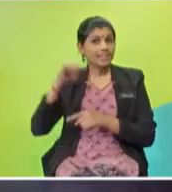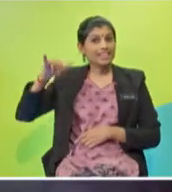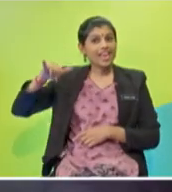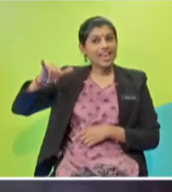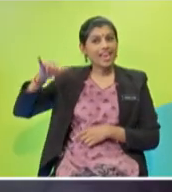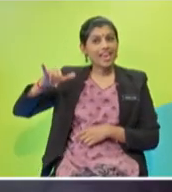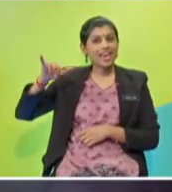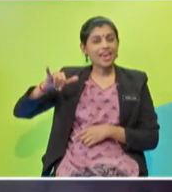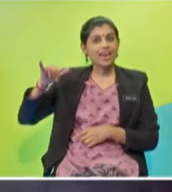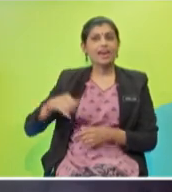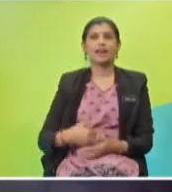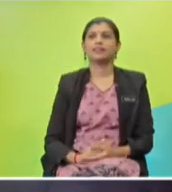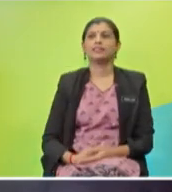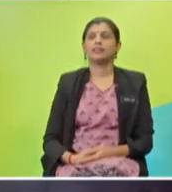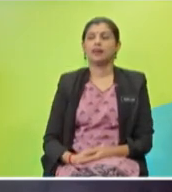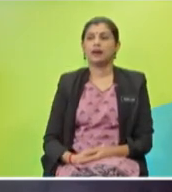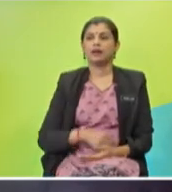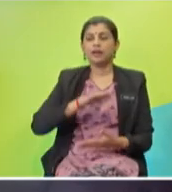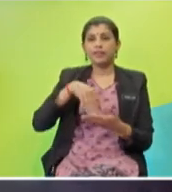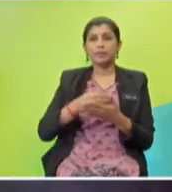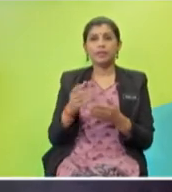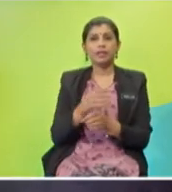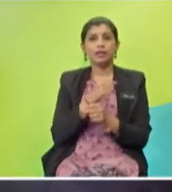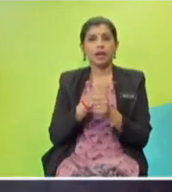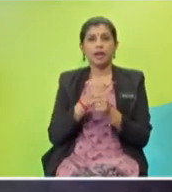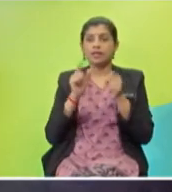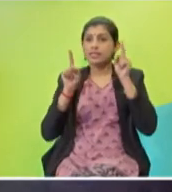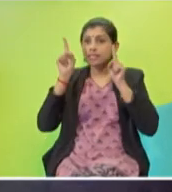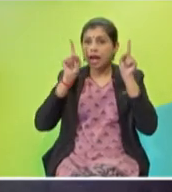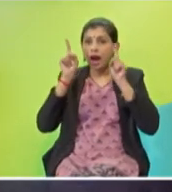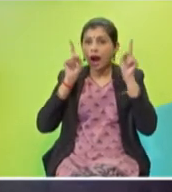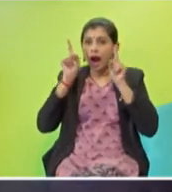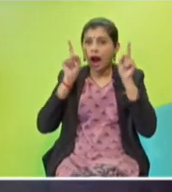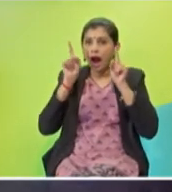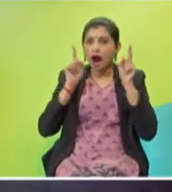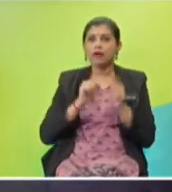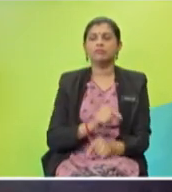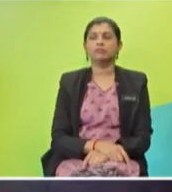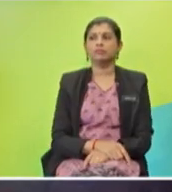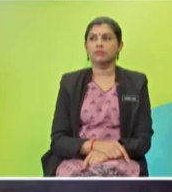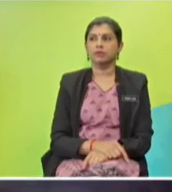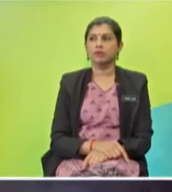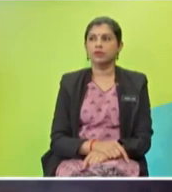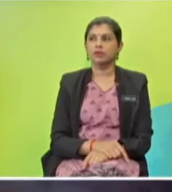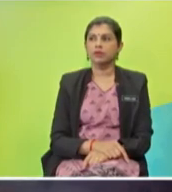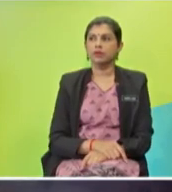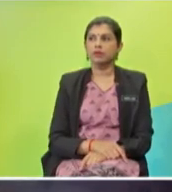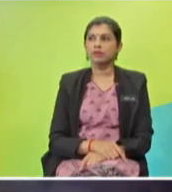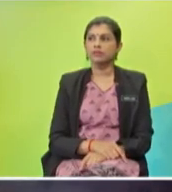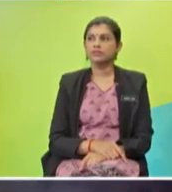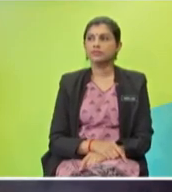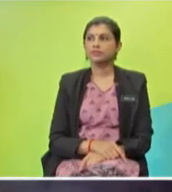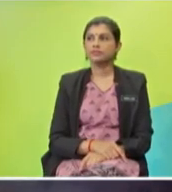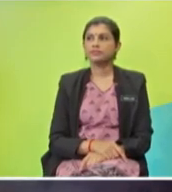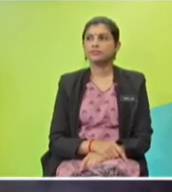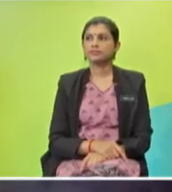they deserve a star for each of their answers. So I put it here, yeah? Okay. To the mall. Okay, next, right,